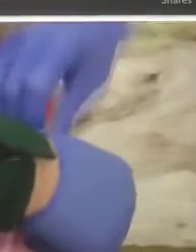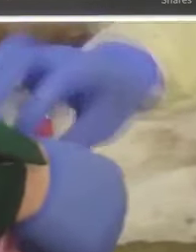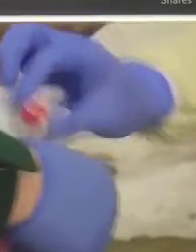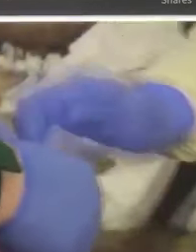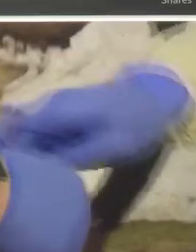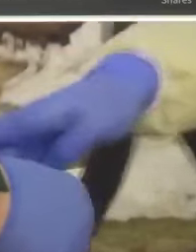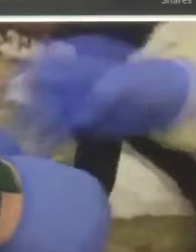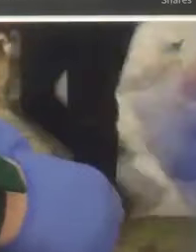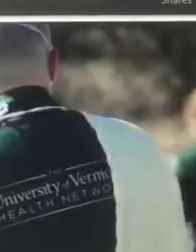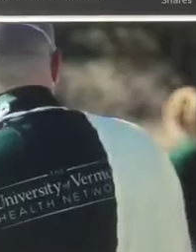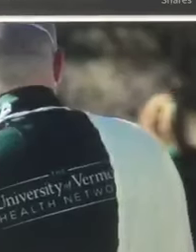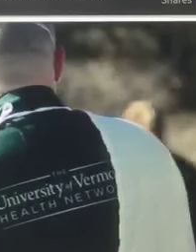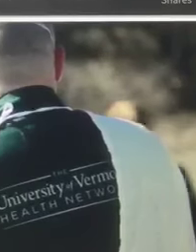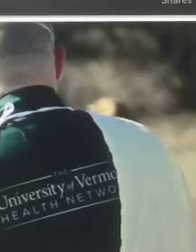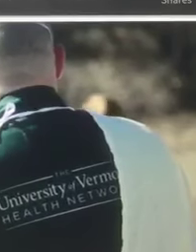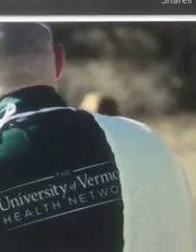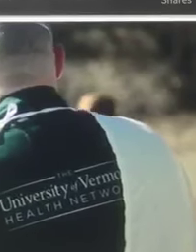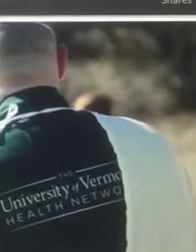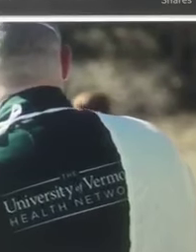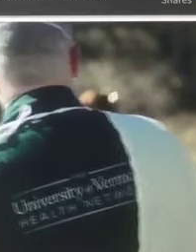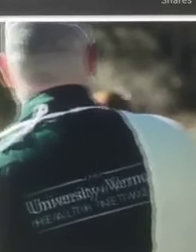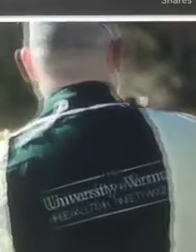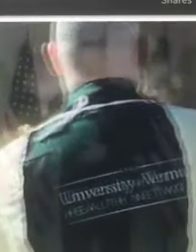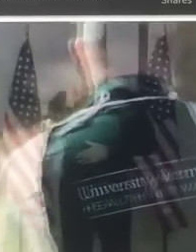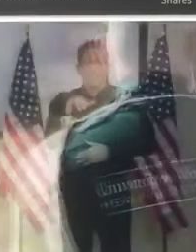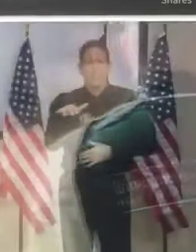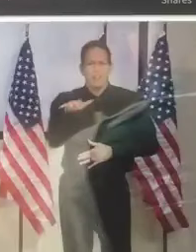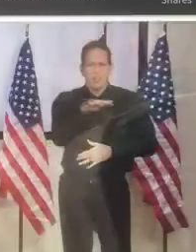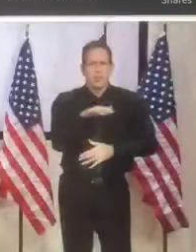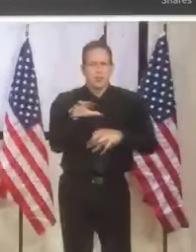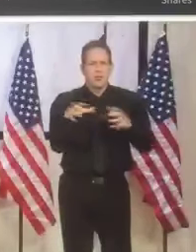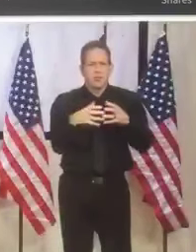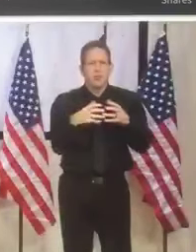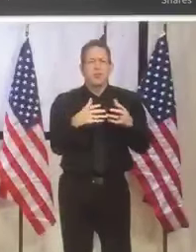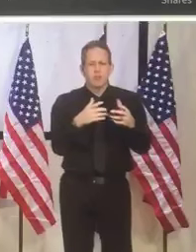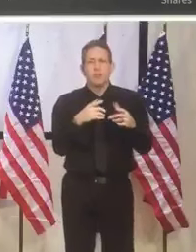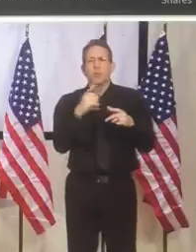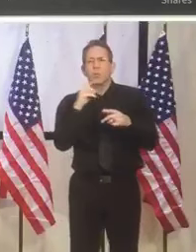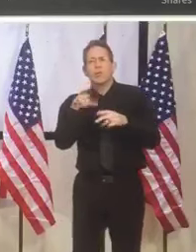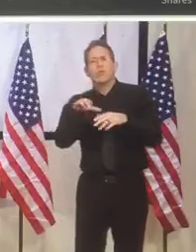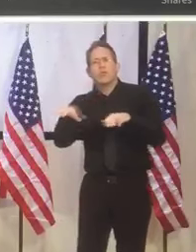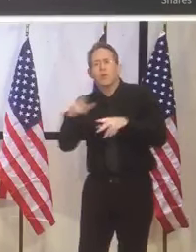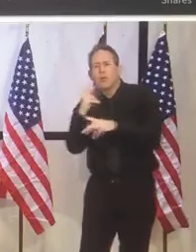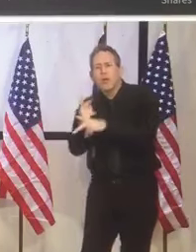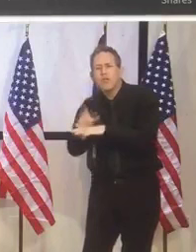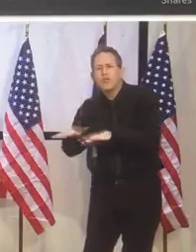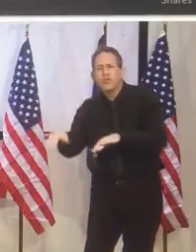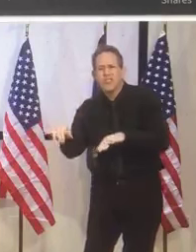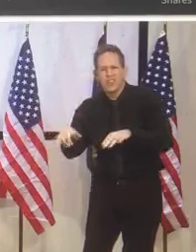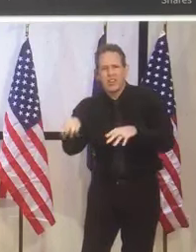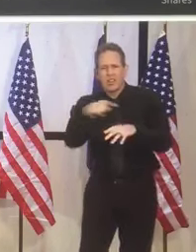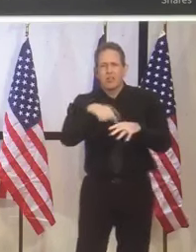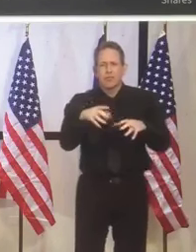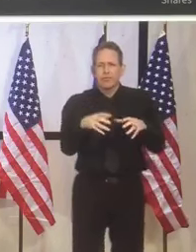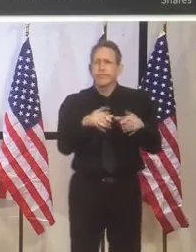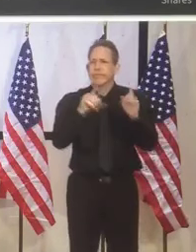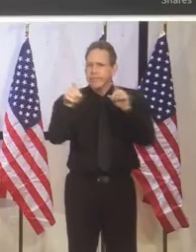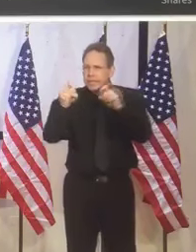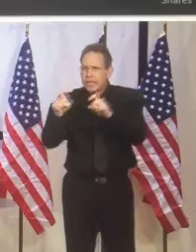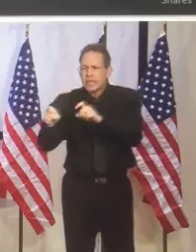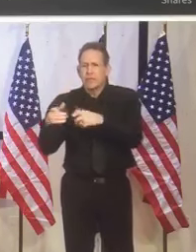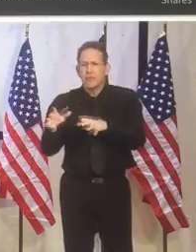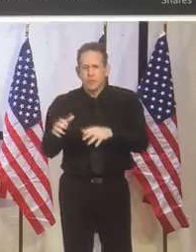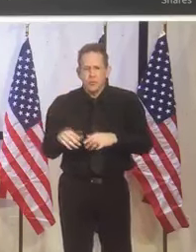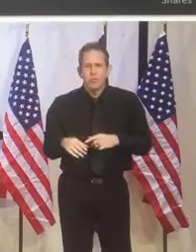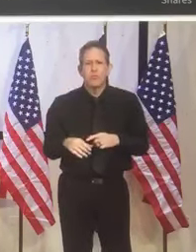a doctor's referral to get one. We are expanding our testing capability quite aggressively in this